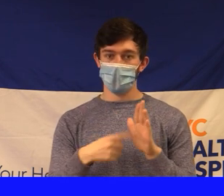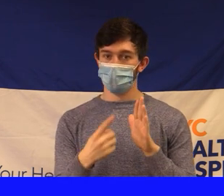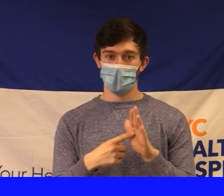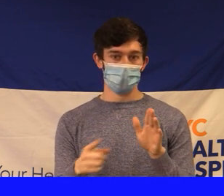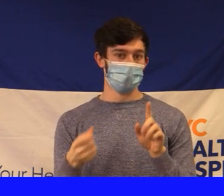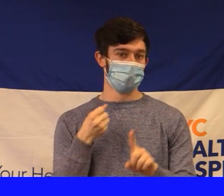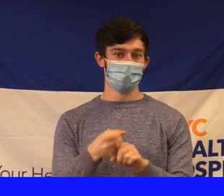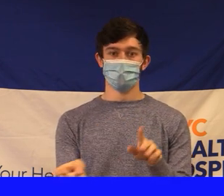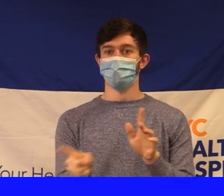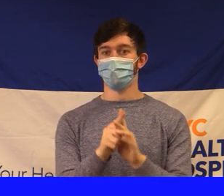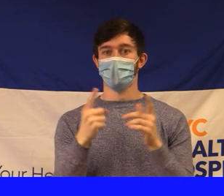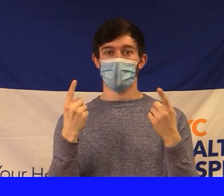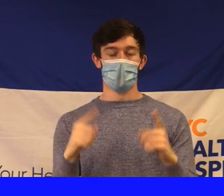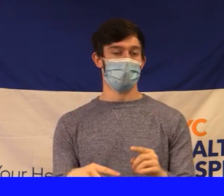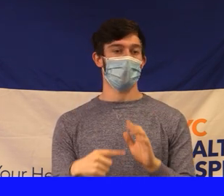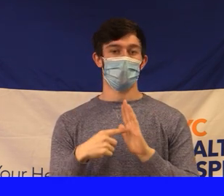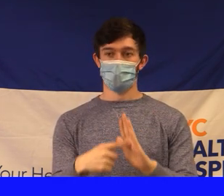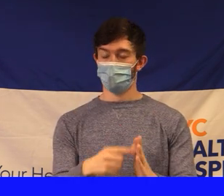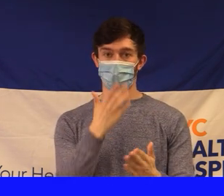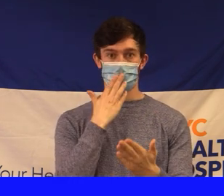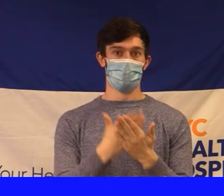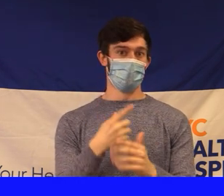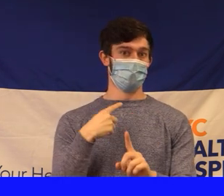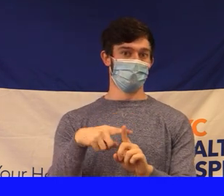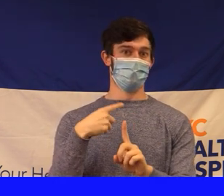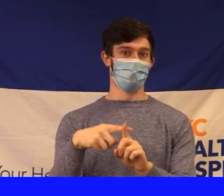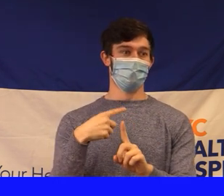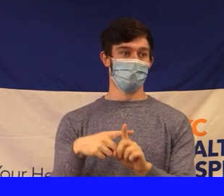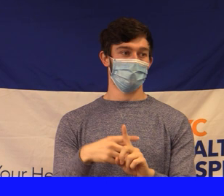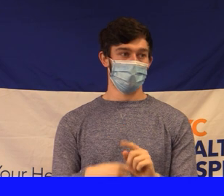find that reveal good things.